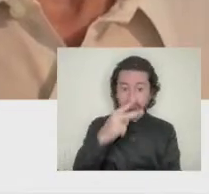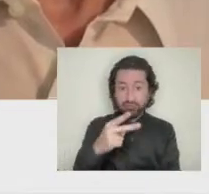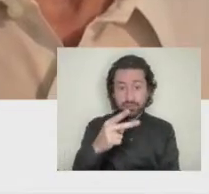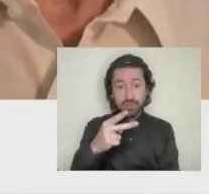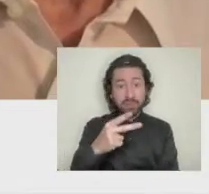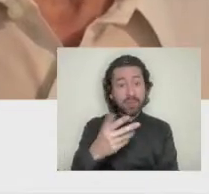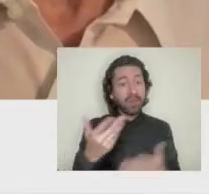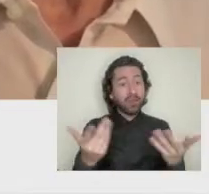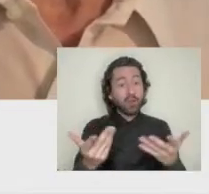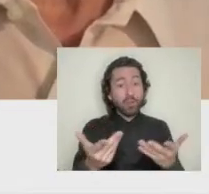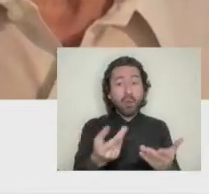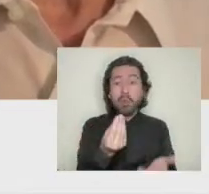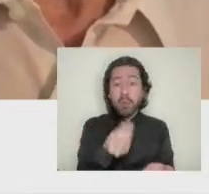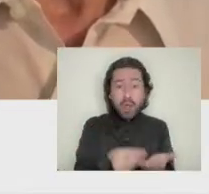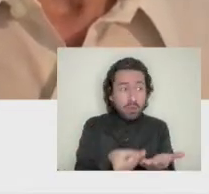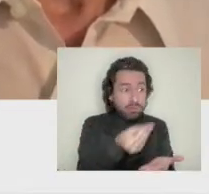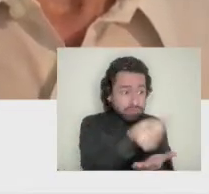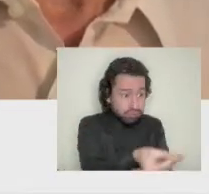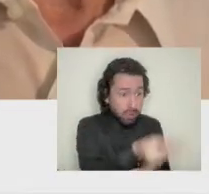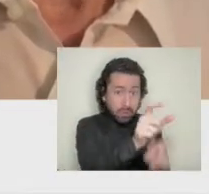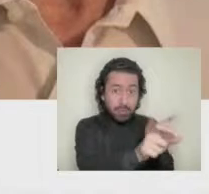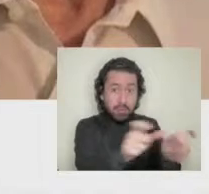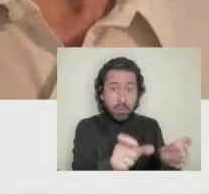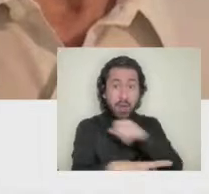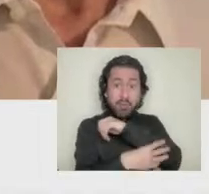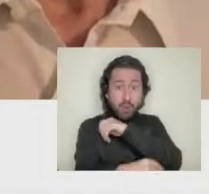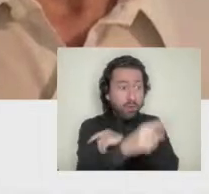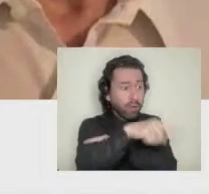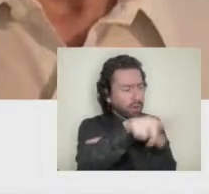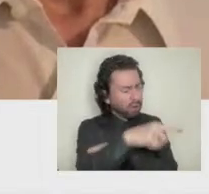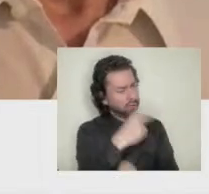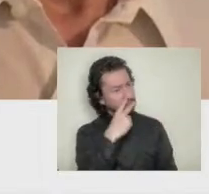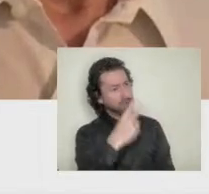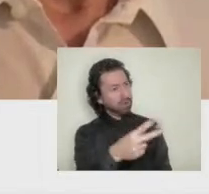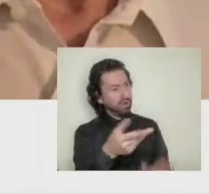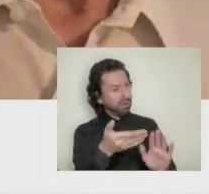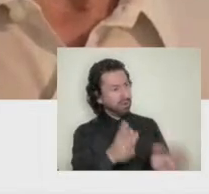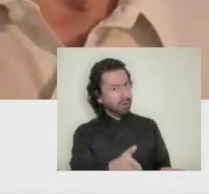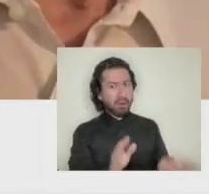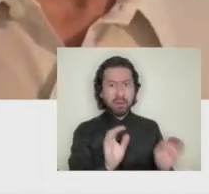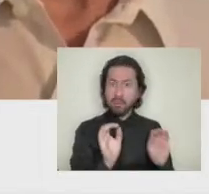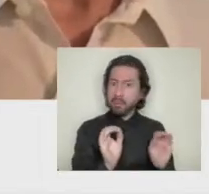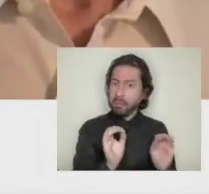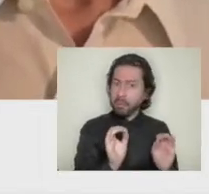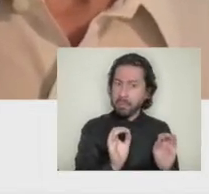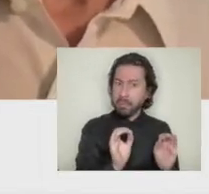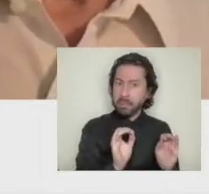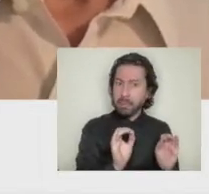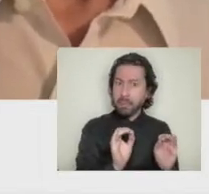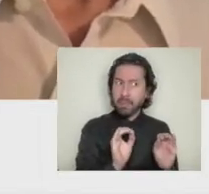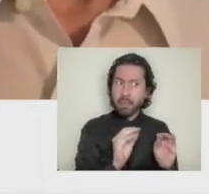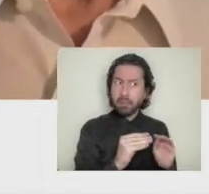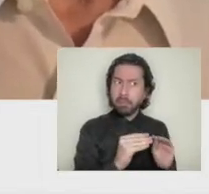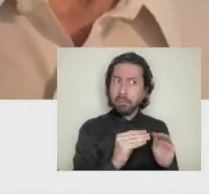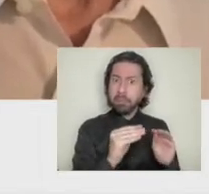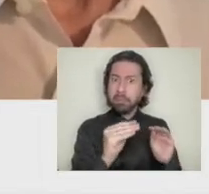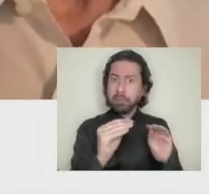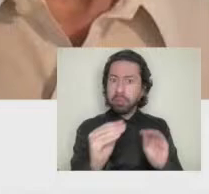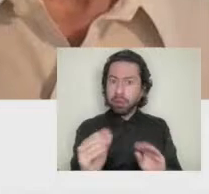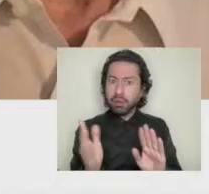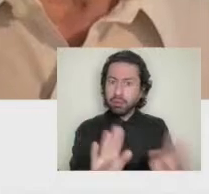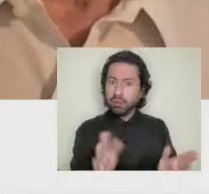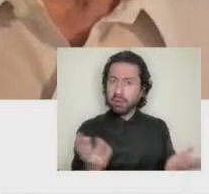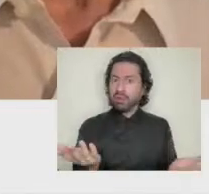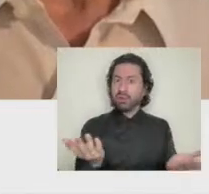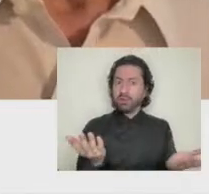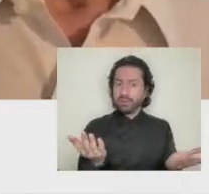reduces their mortality risk over time. In fact, the impact on mortality